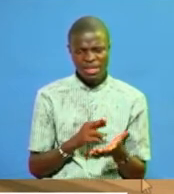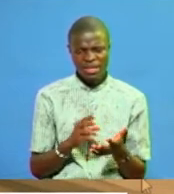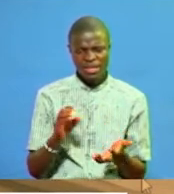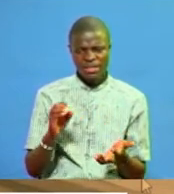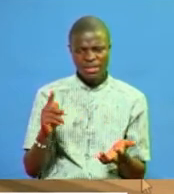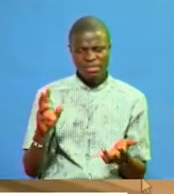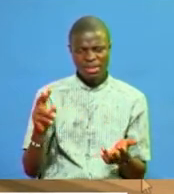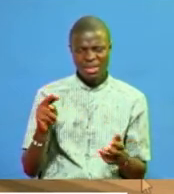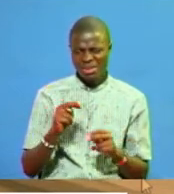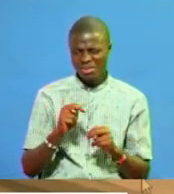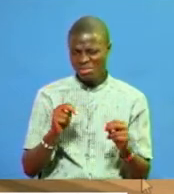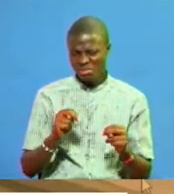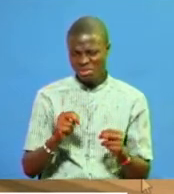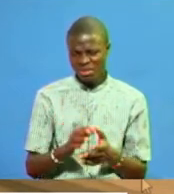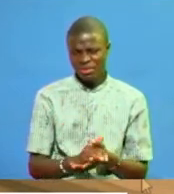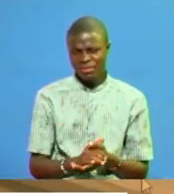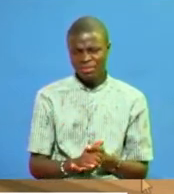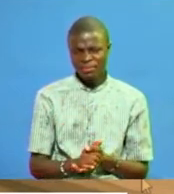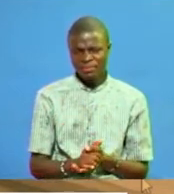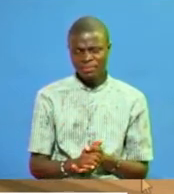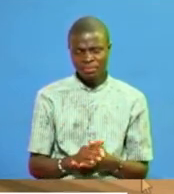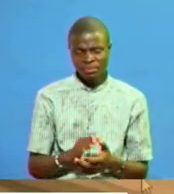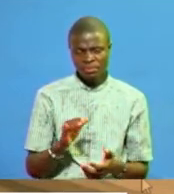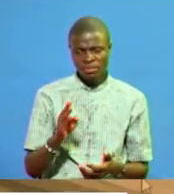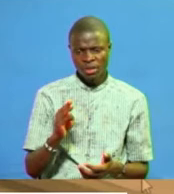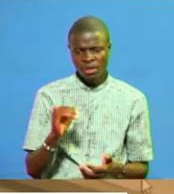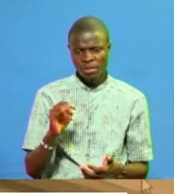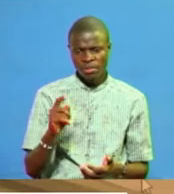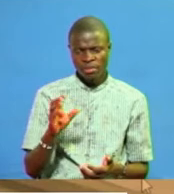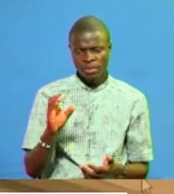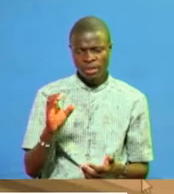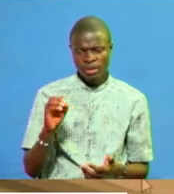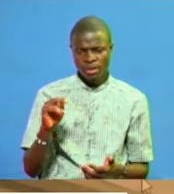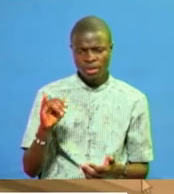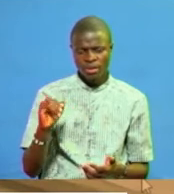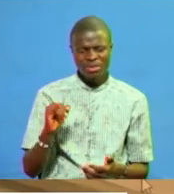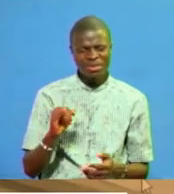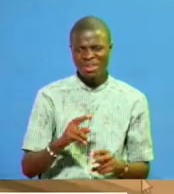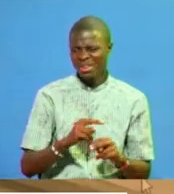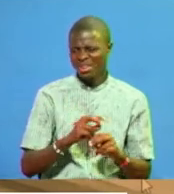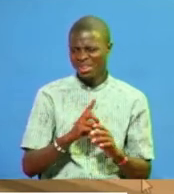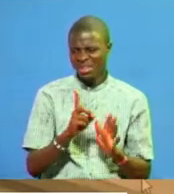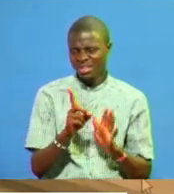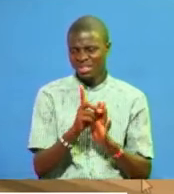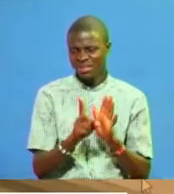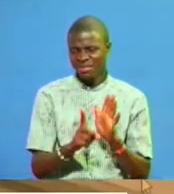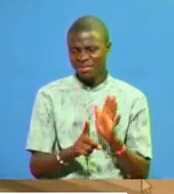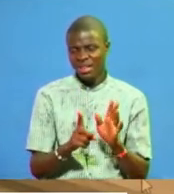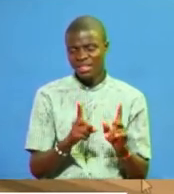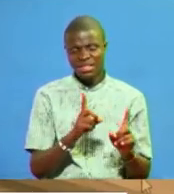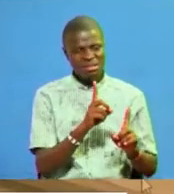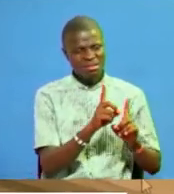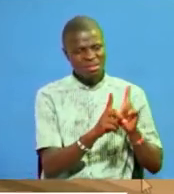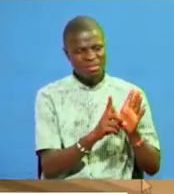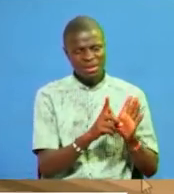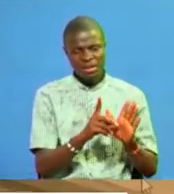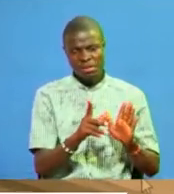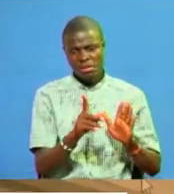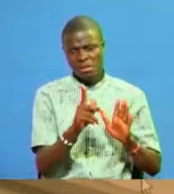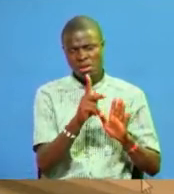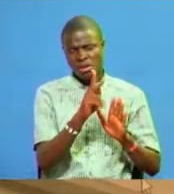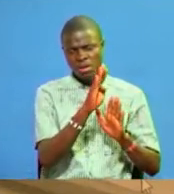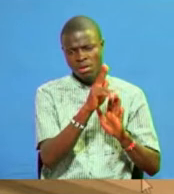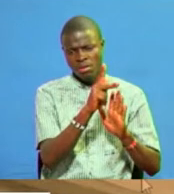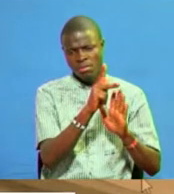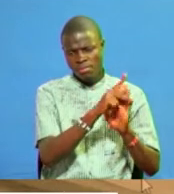of increasing the interest rate. So the Bitcoin acts with a different policy that is limited only to 1 million